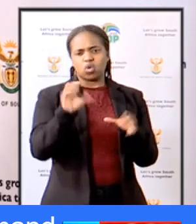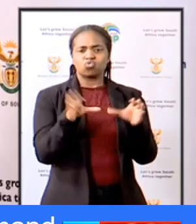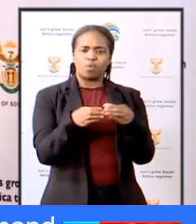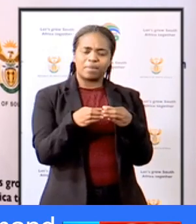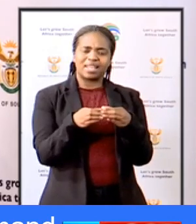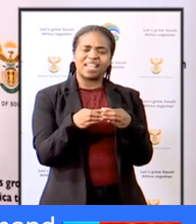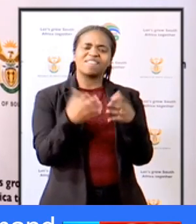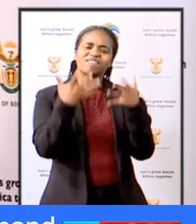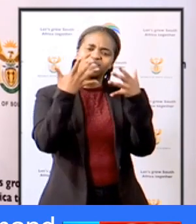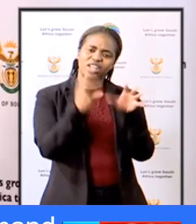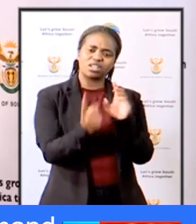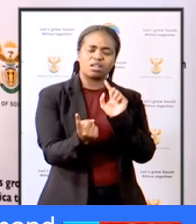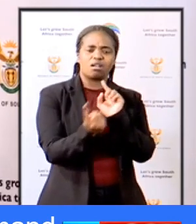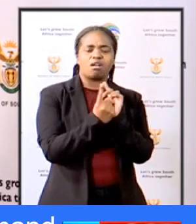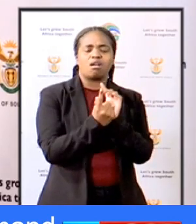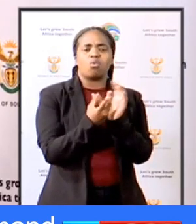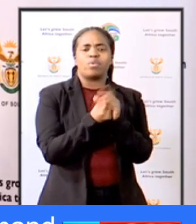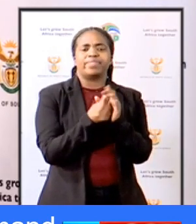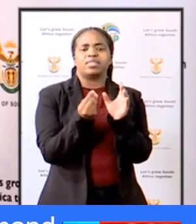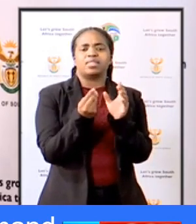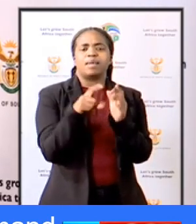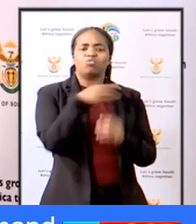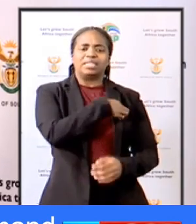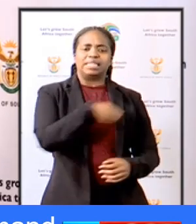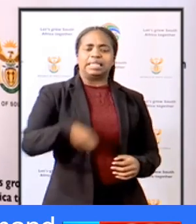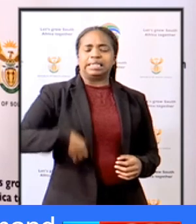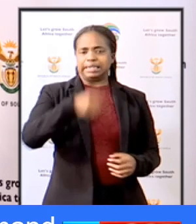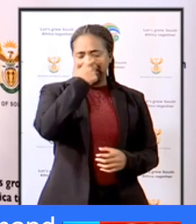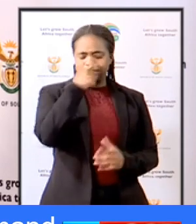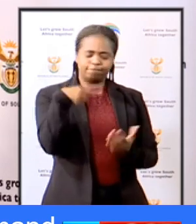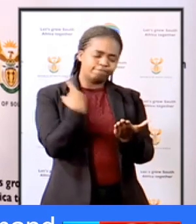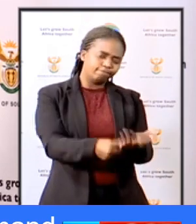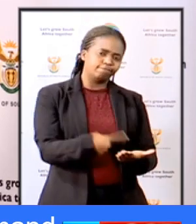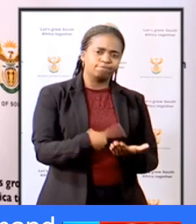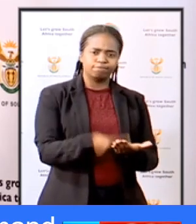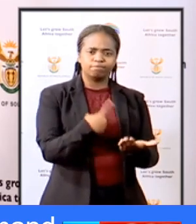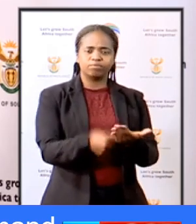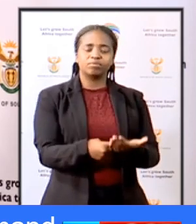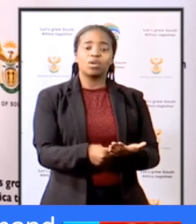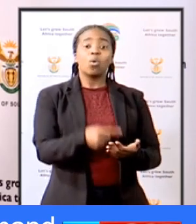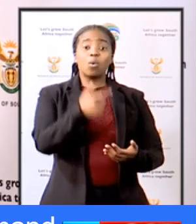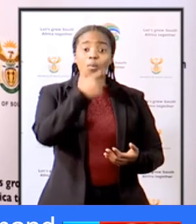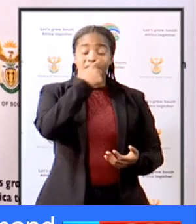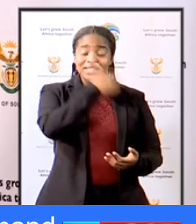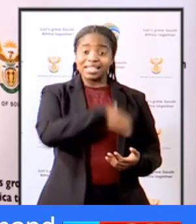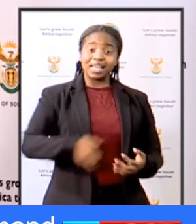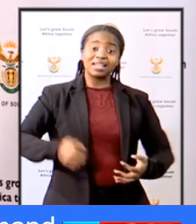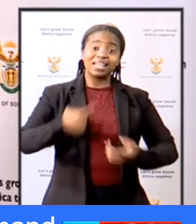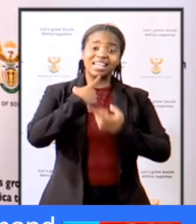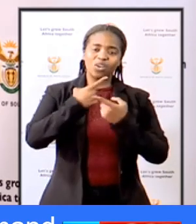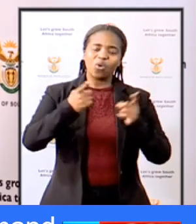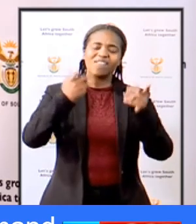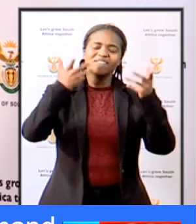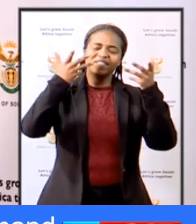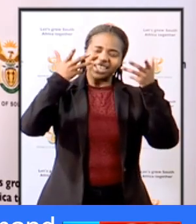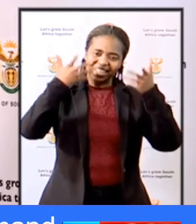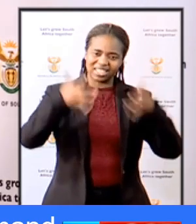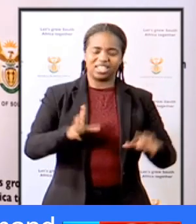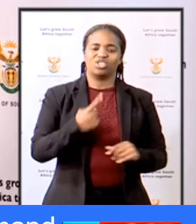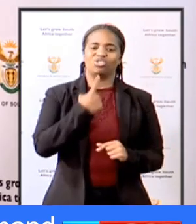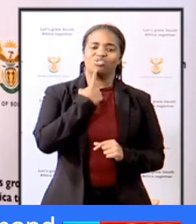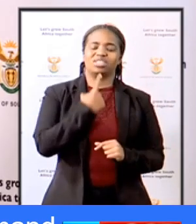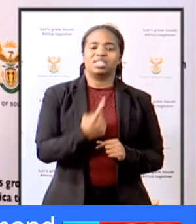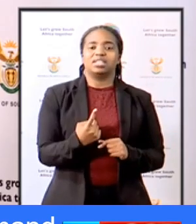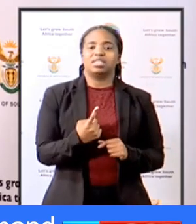groupings in our country. And indeed, the President did indicate in his address to the